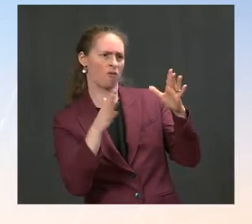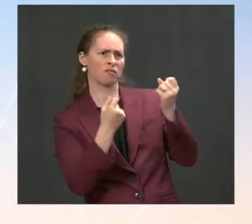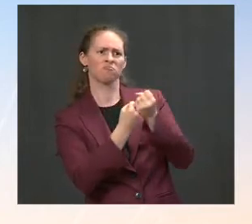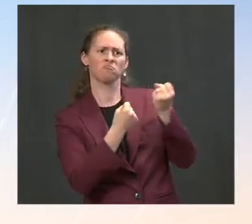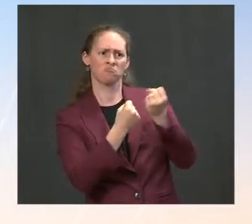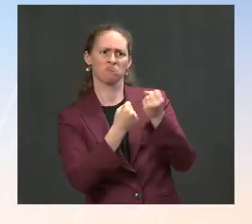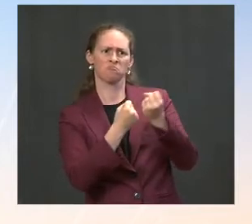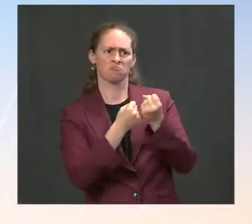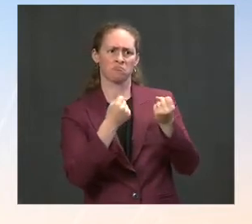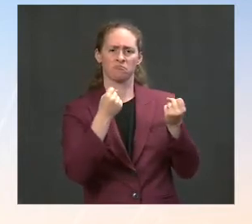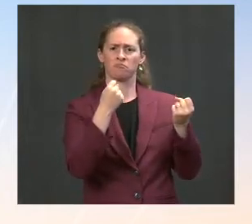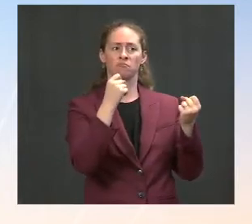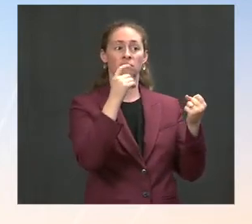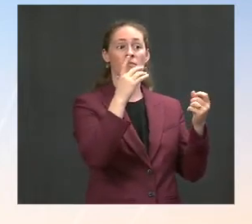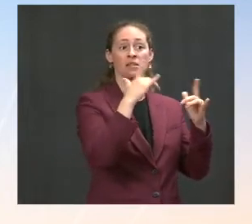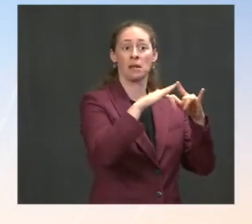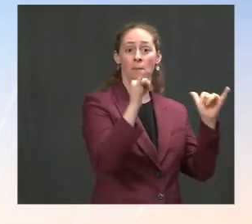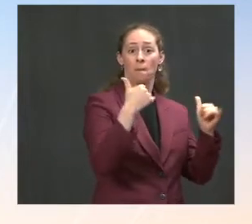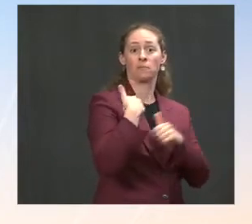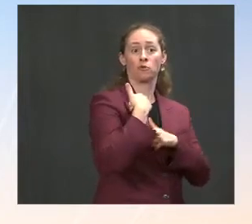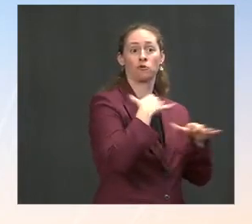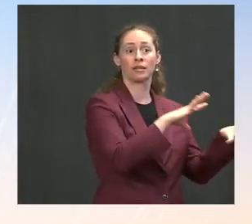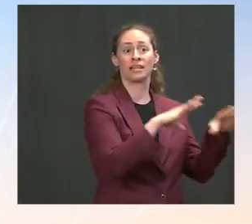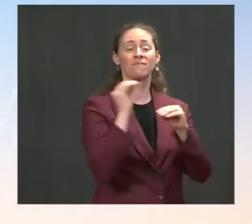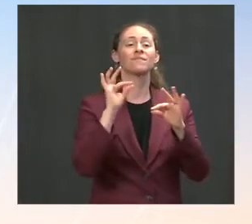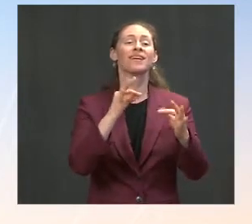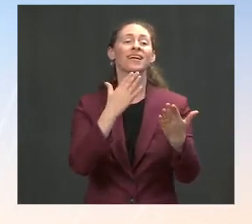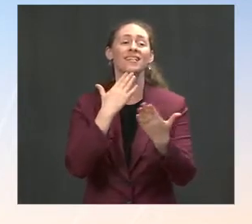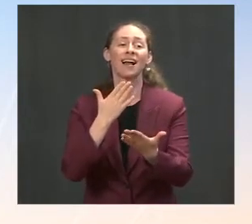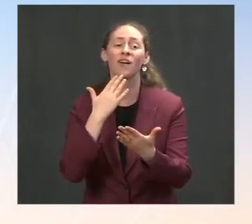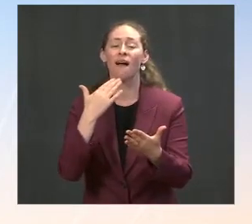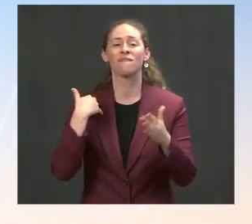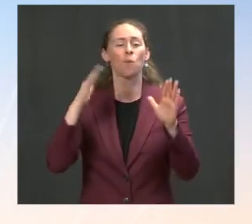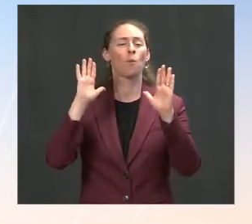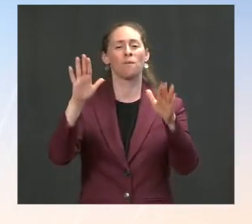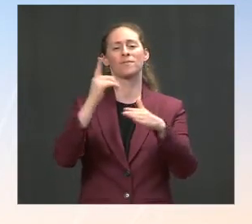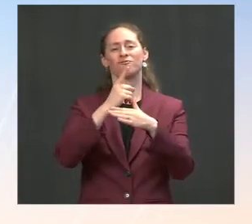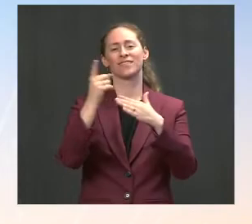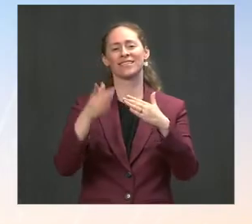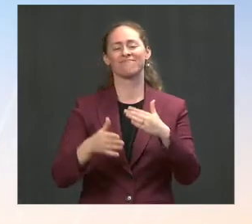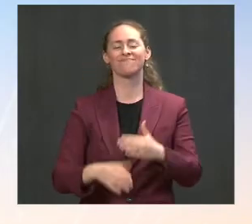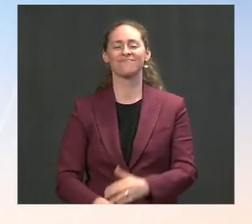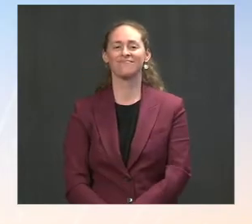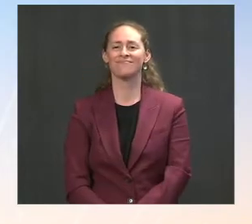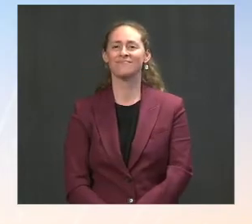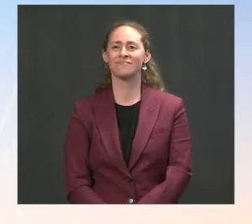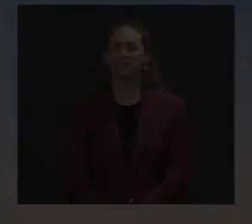bringing our men and women home. Thanks so much, everyone. Have a great weekend. Thank you, Jen.